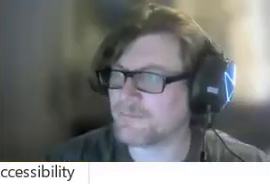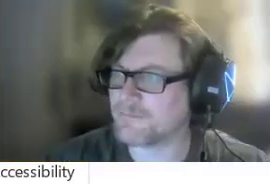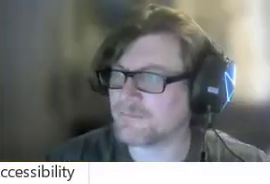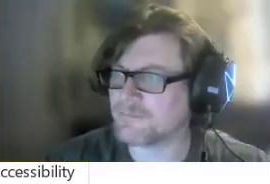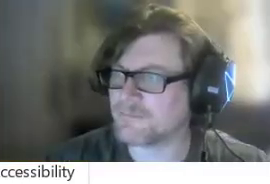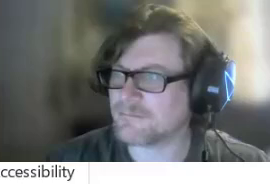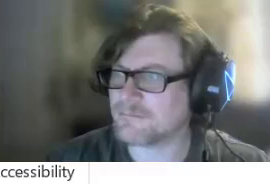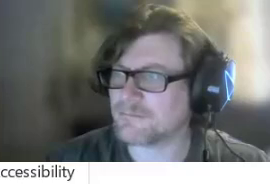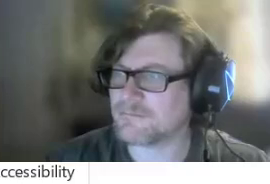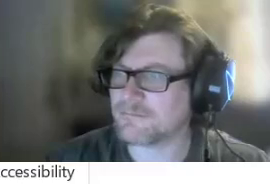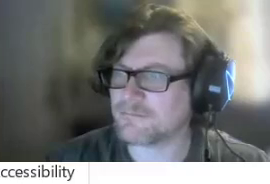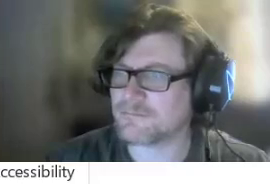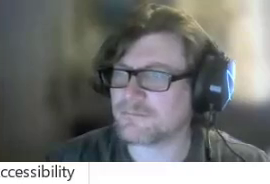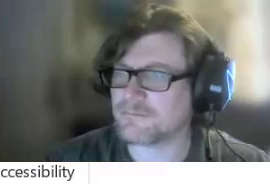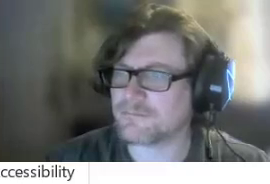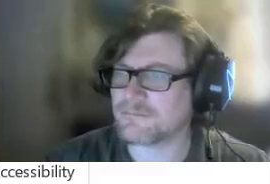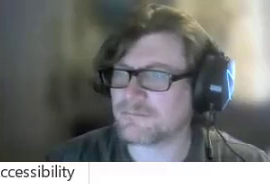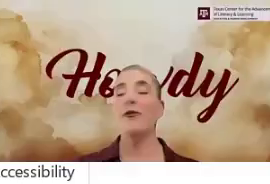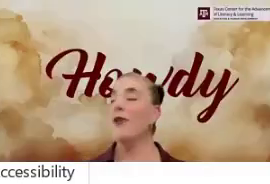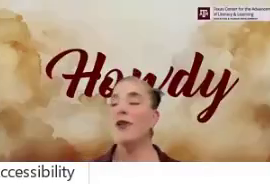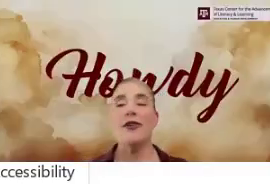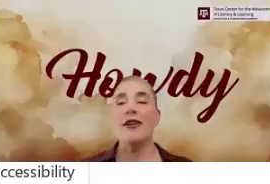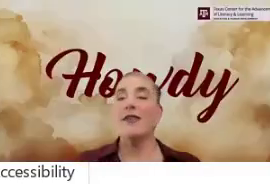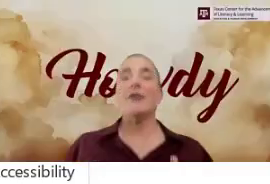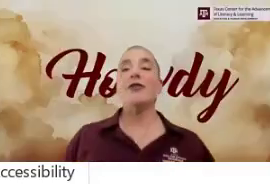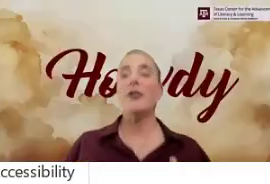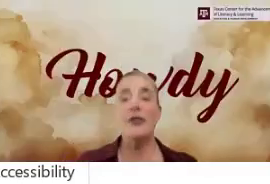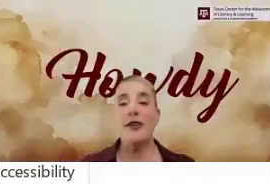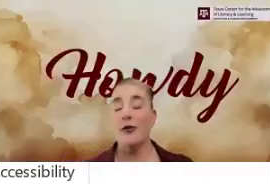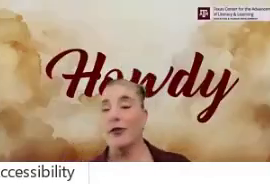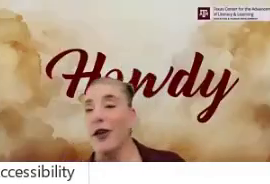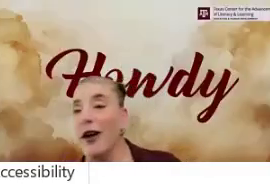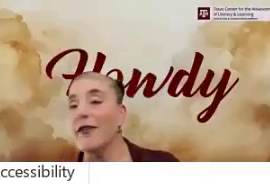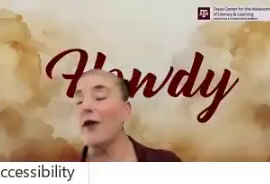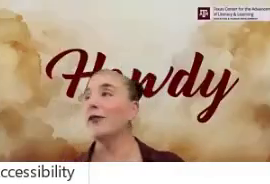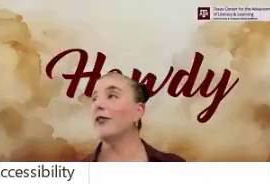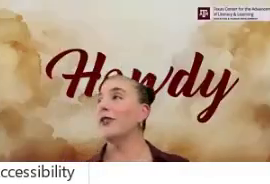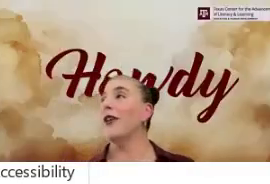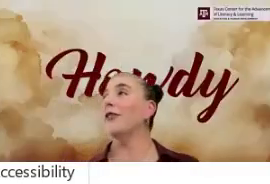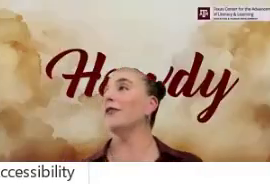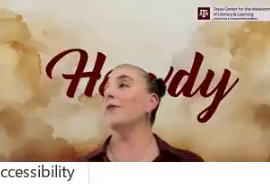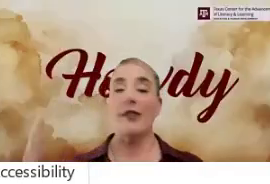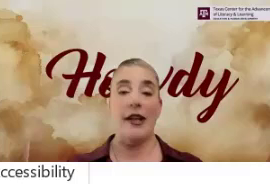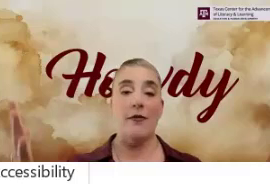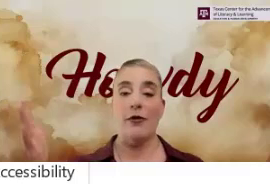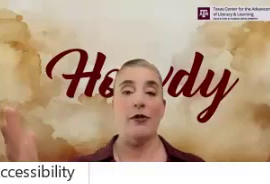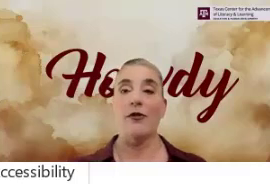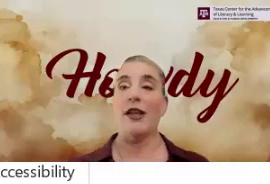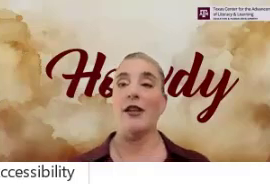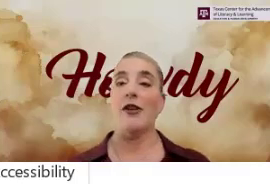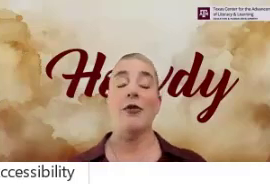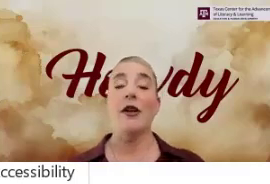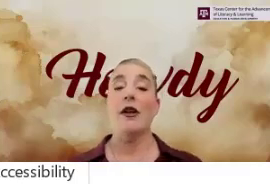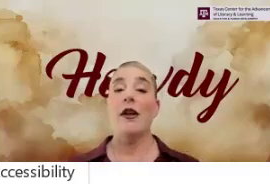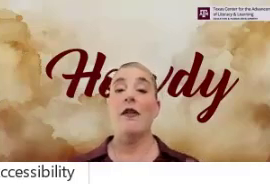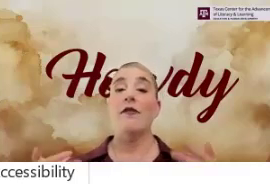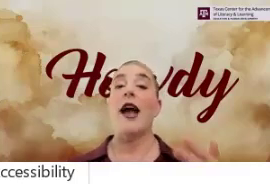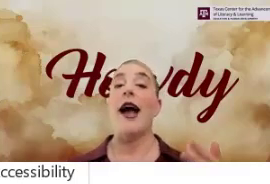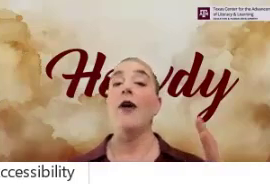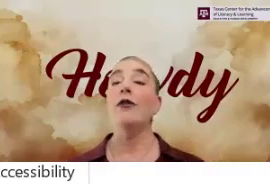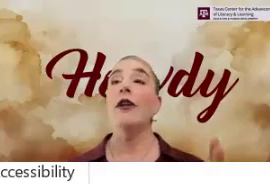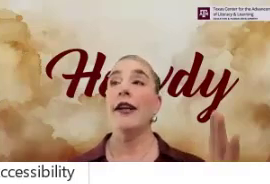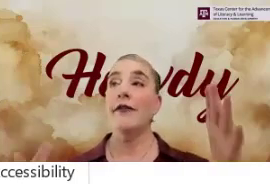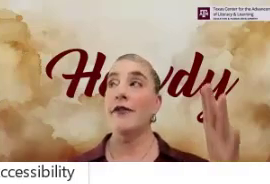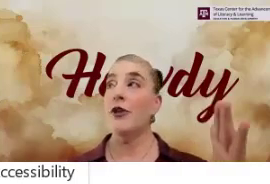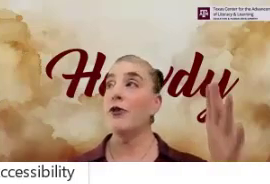Okay. That's what I did wrong. Well, no, you didn't. There was a lot. That was such an awesome example. So thank you.